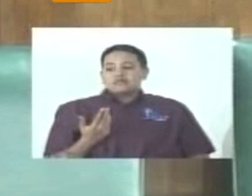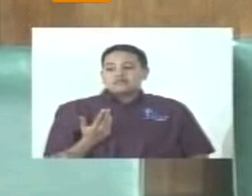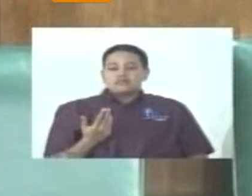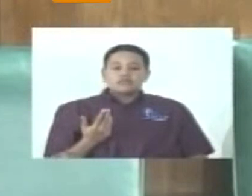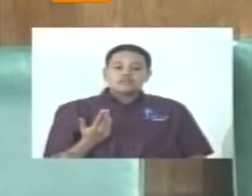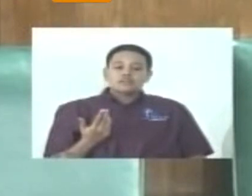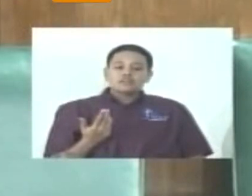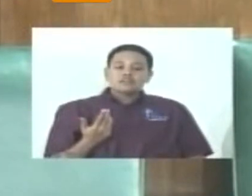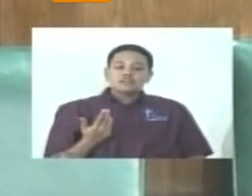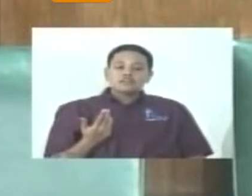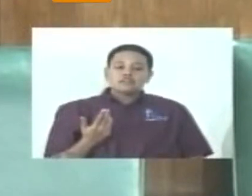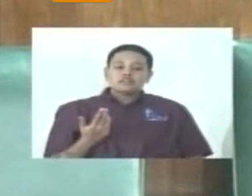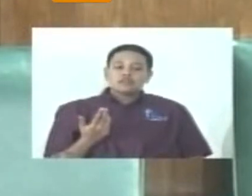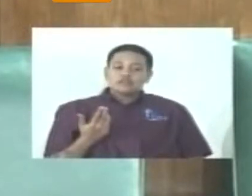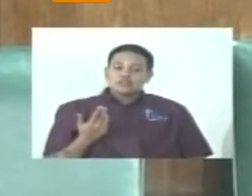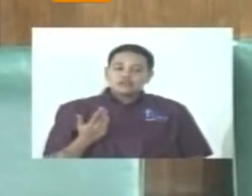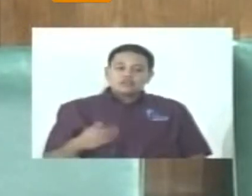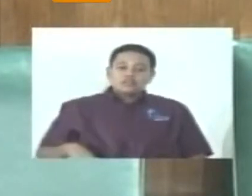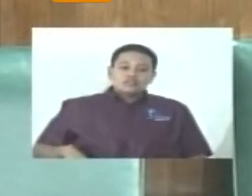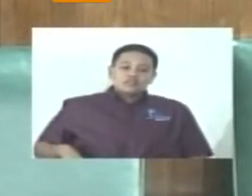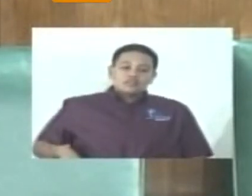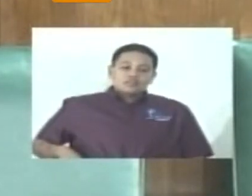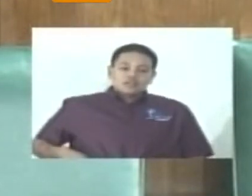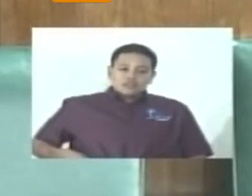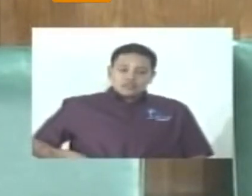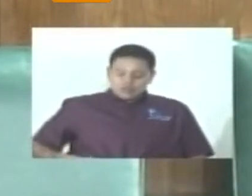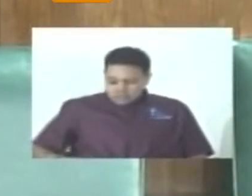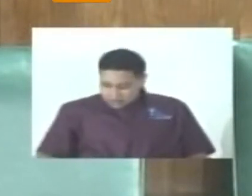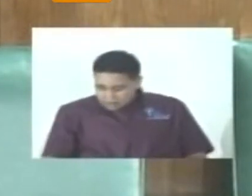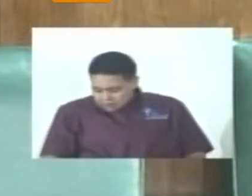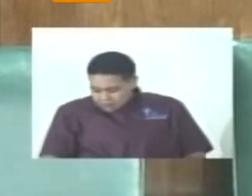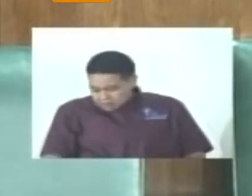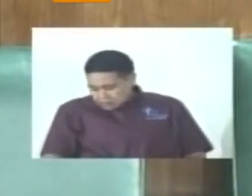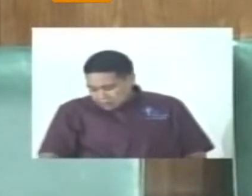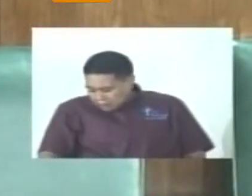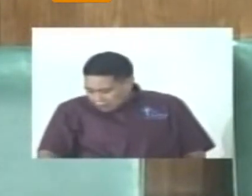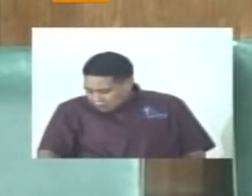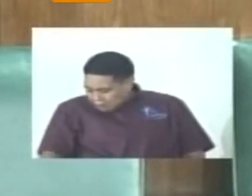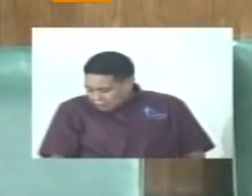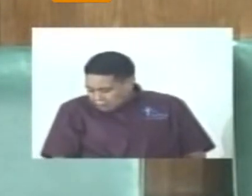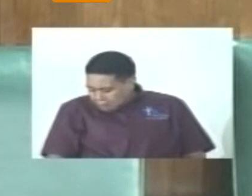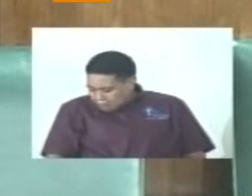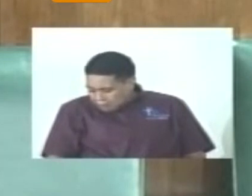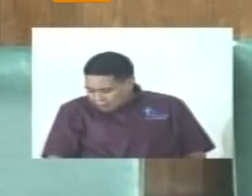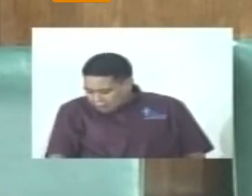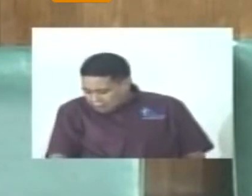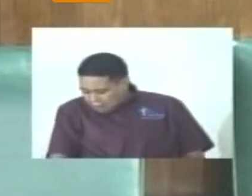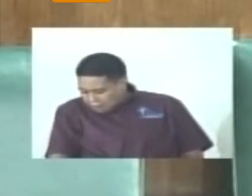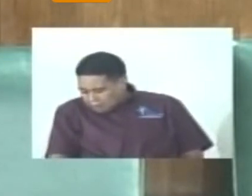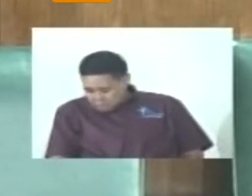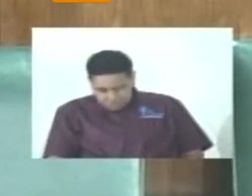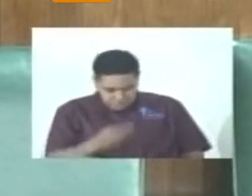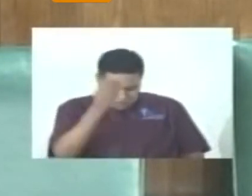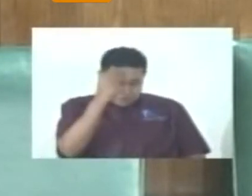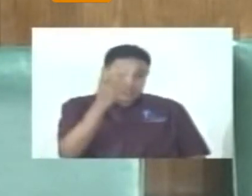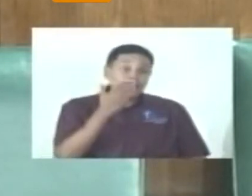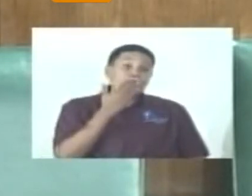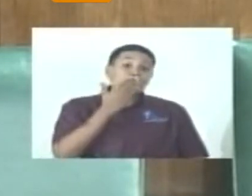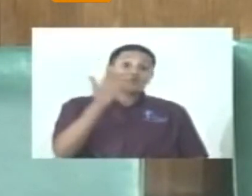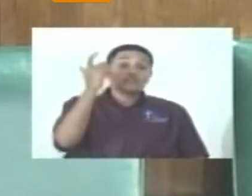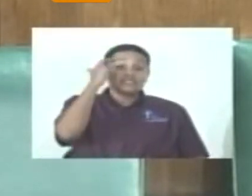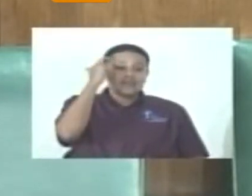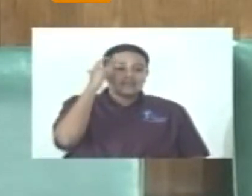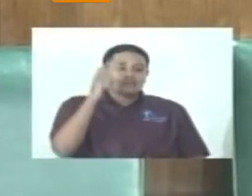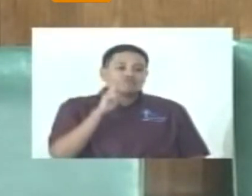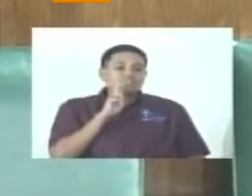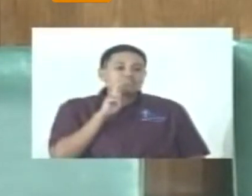And let me say this, good sense has prevailed. The PR ad has been taken down from social